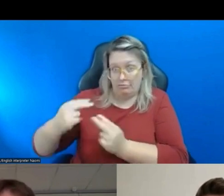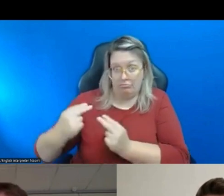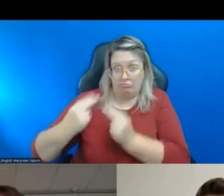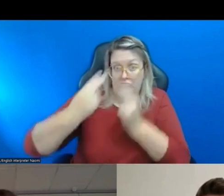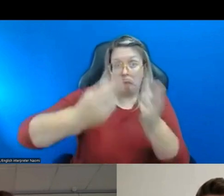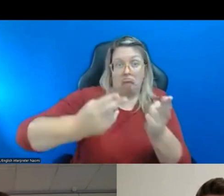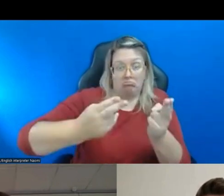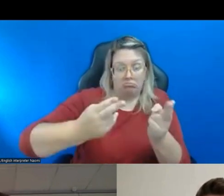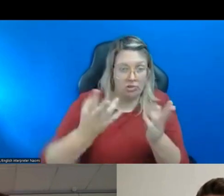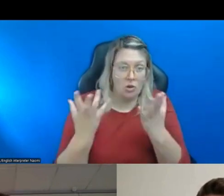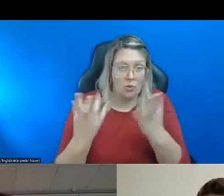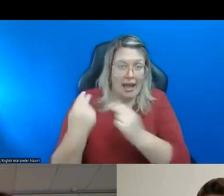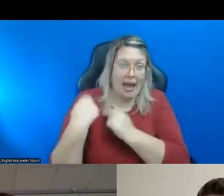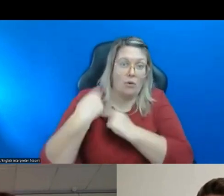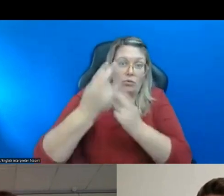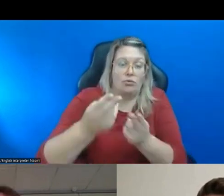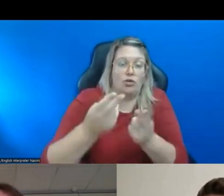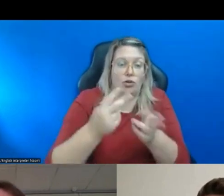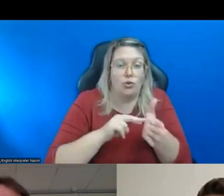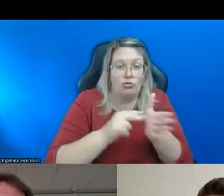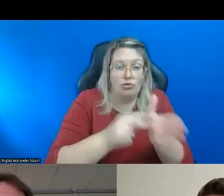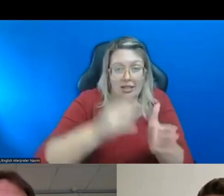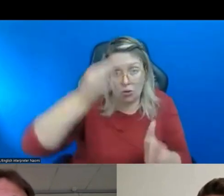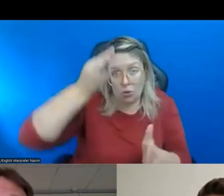authorities. That's what devolution is.